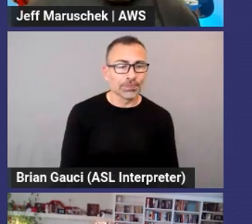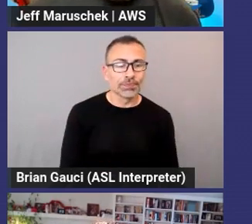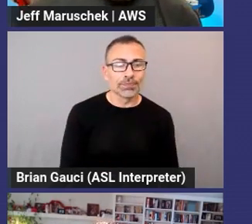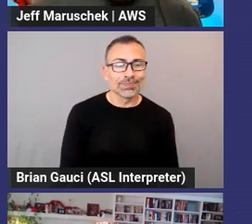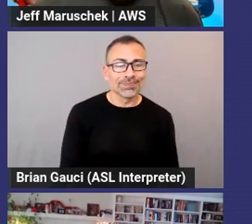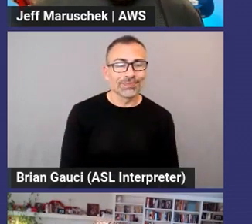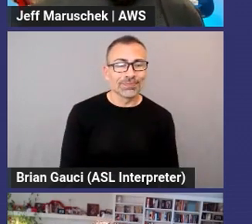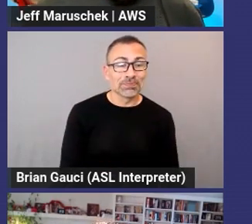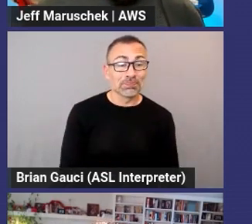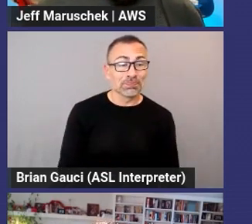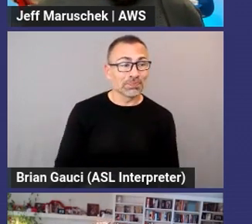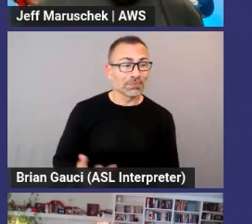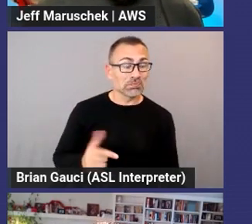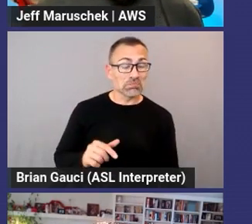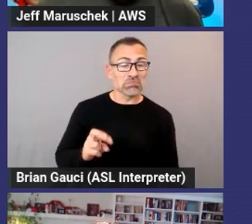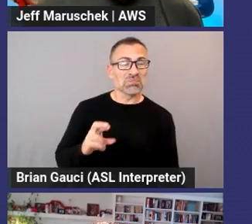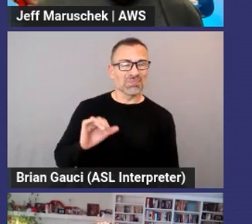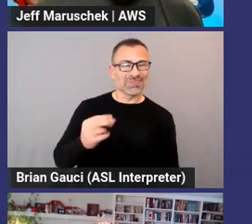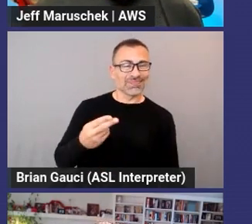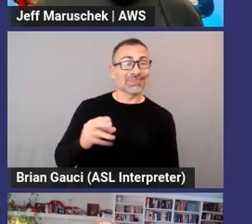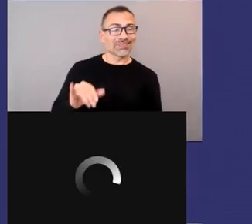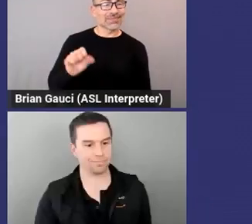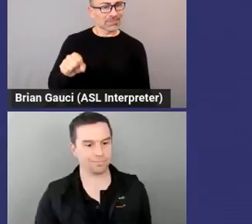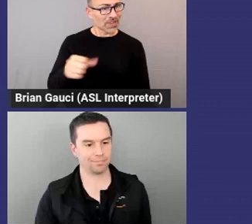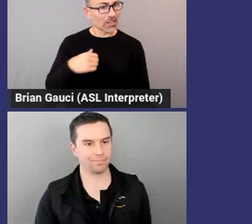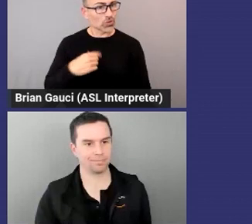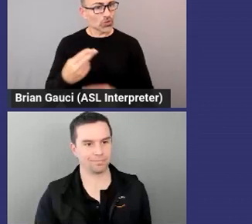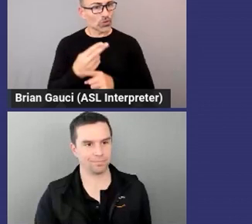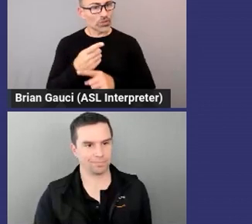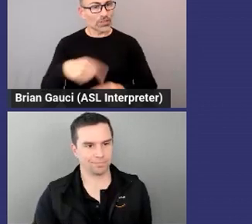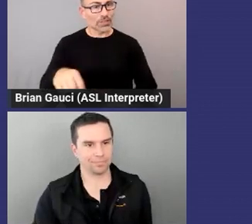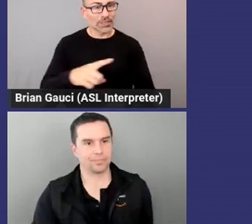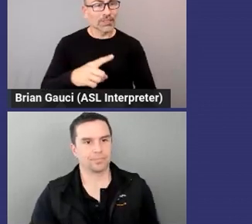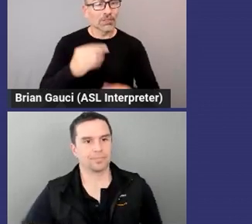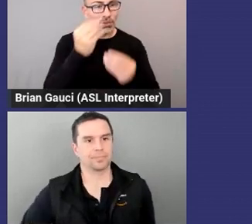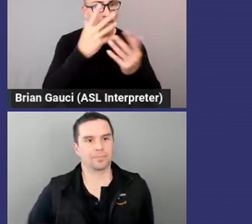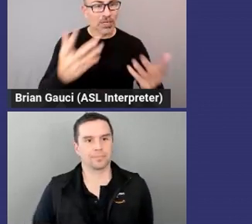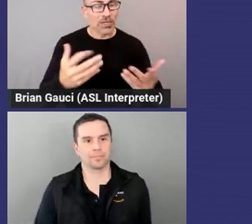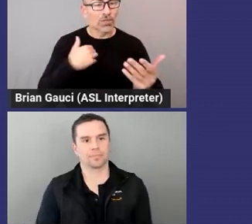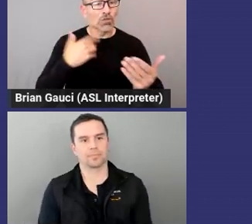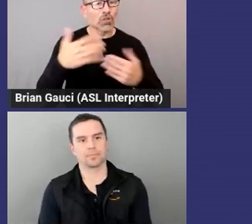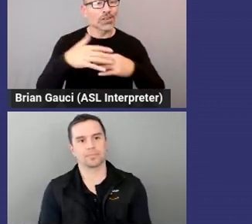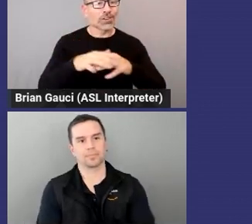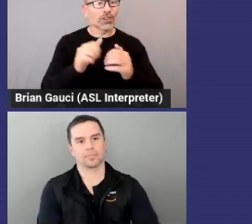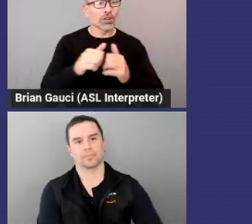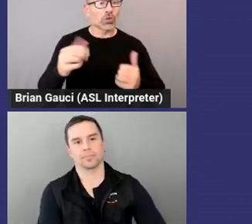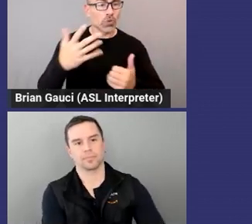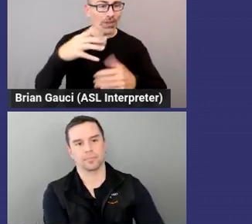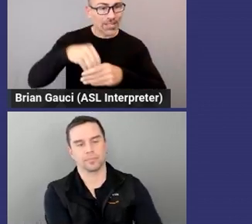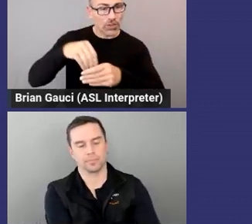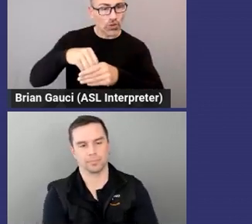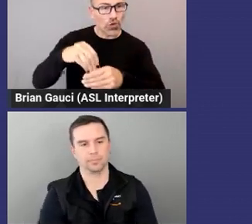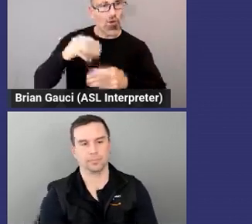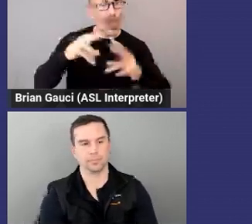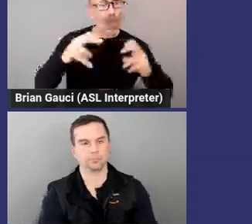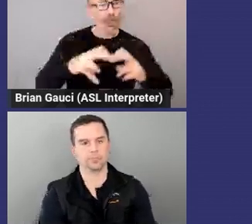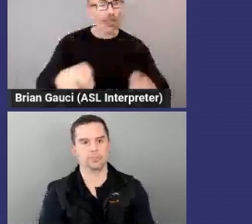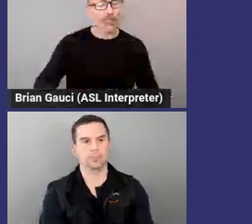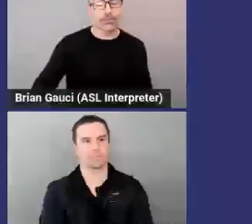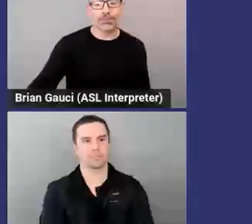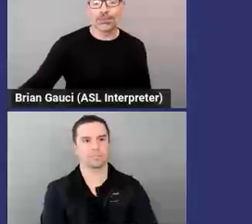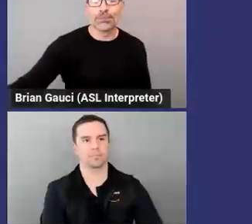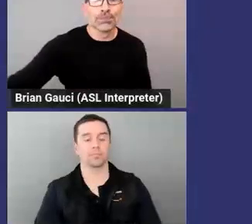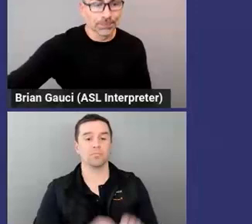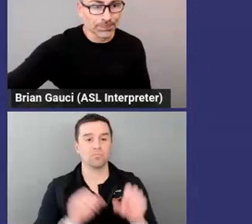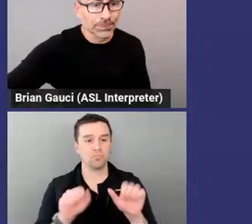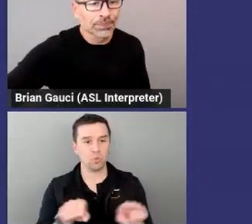Yeah, so you can use the information on CloudWatch log groups. You can use it for integrating with your internal analytics system. You can also jump to